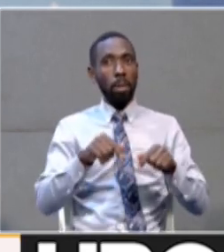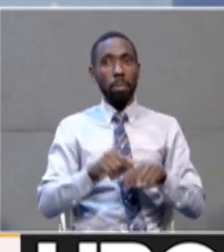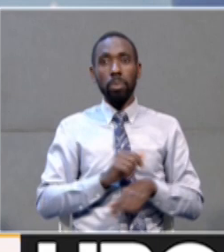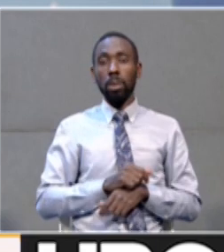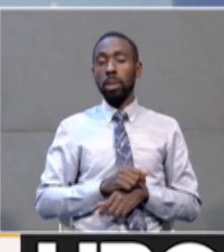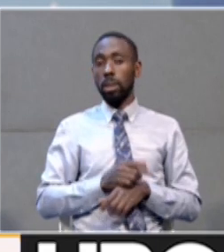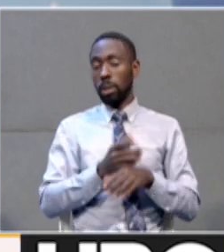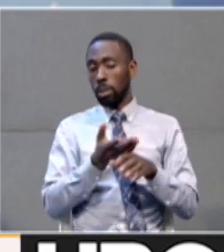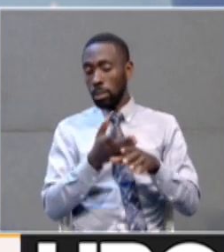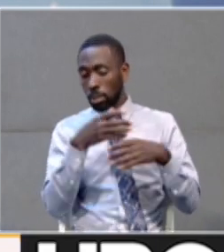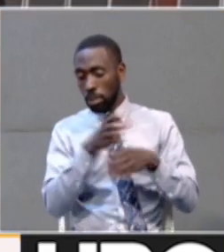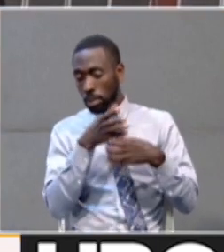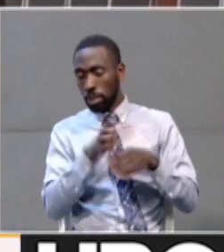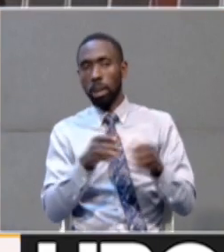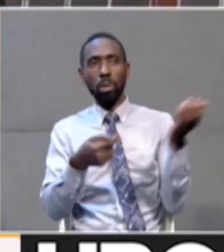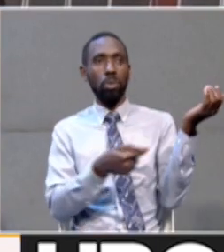screening and treatment.